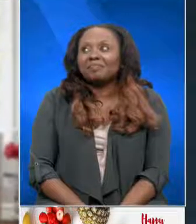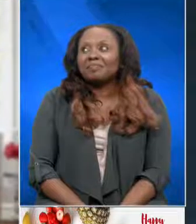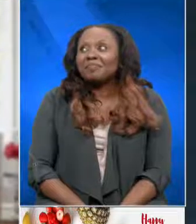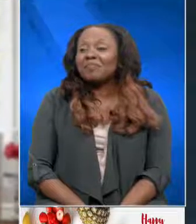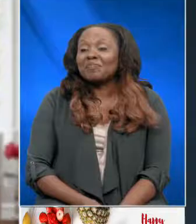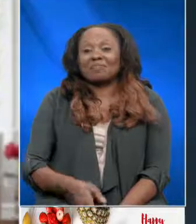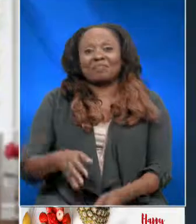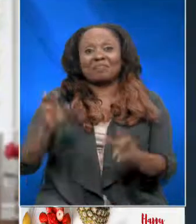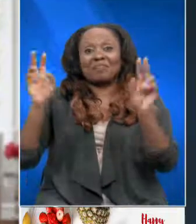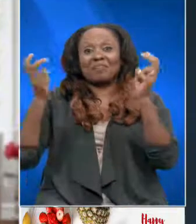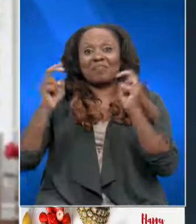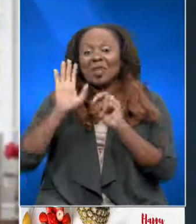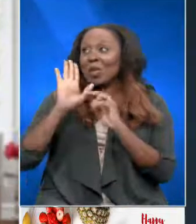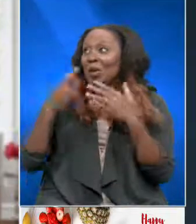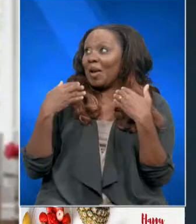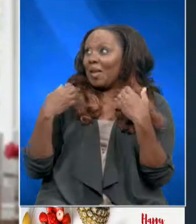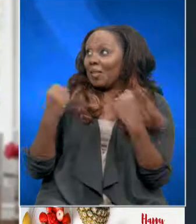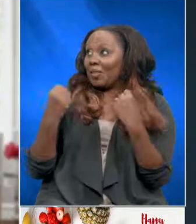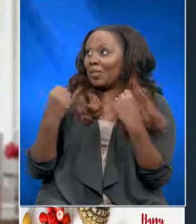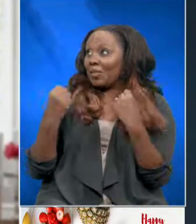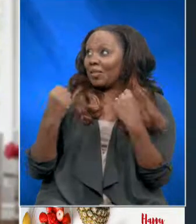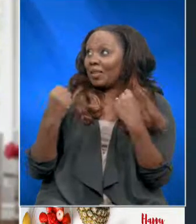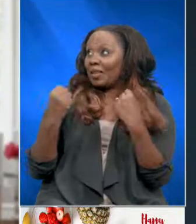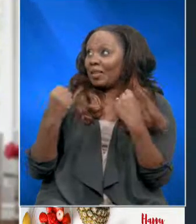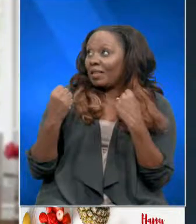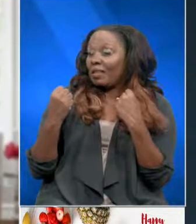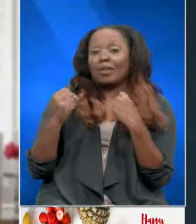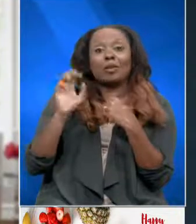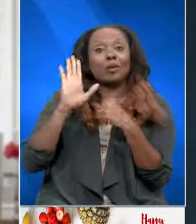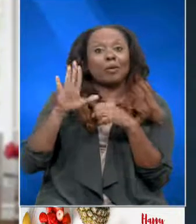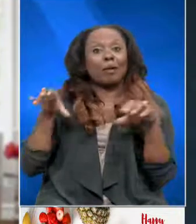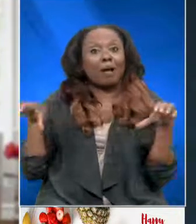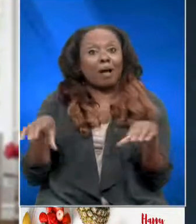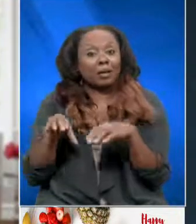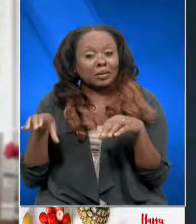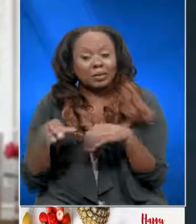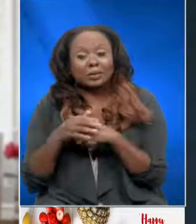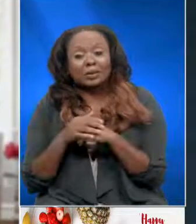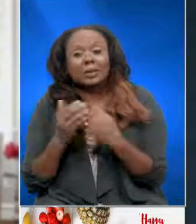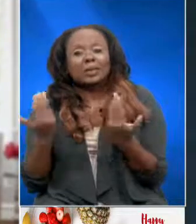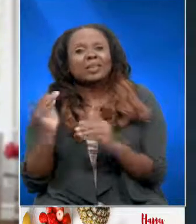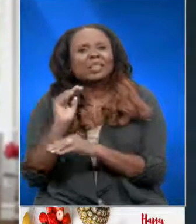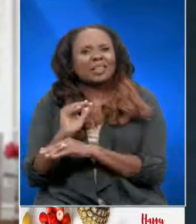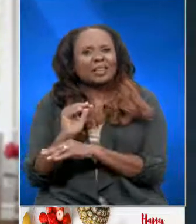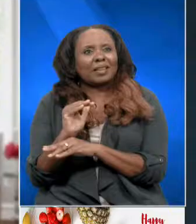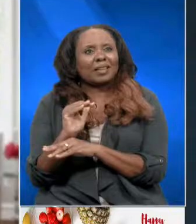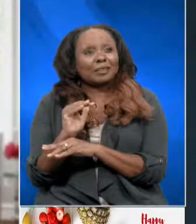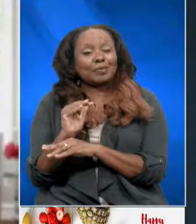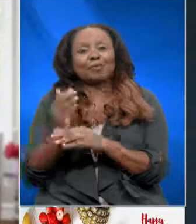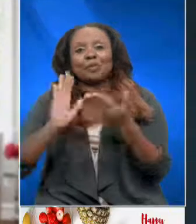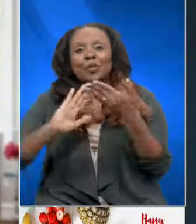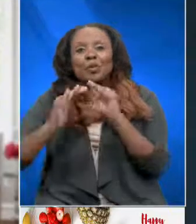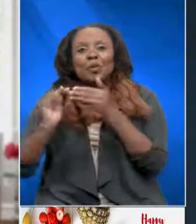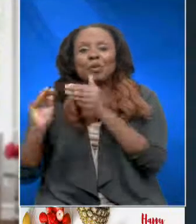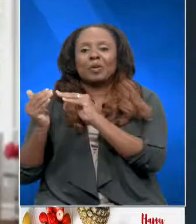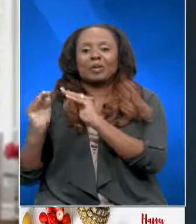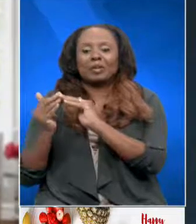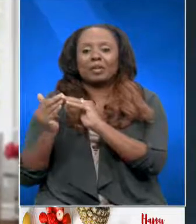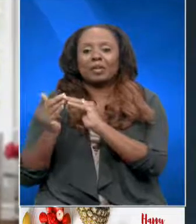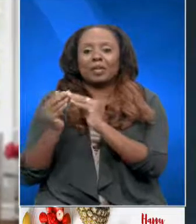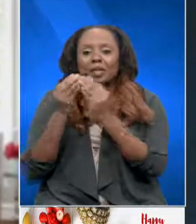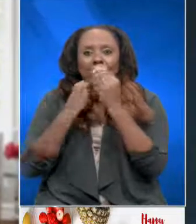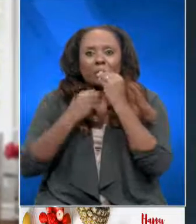This is Your Health, Your Action. And tonight we have with us Community Nutrition Officer